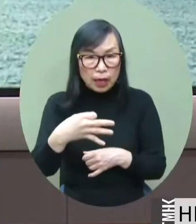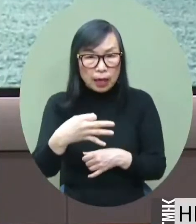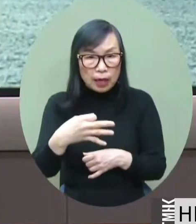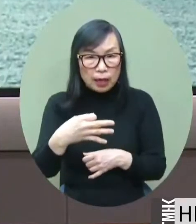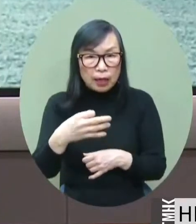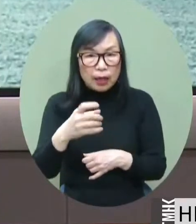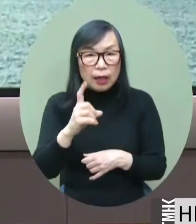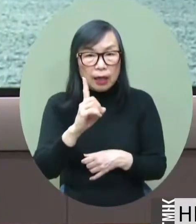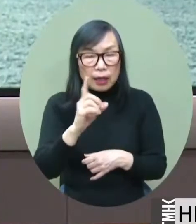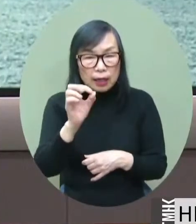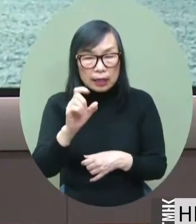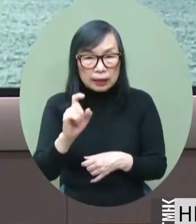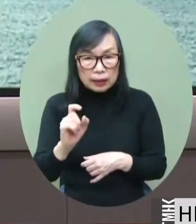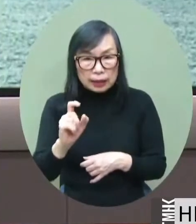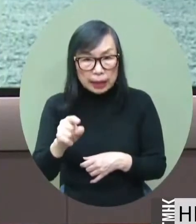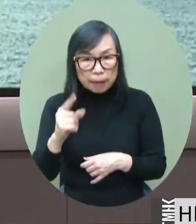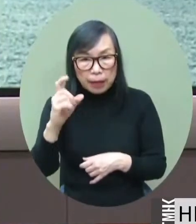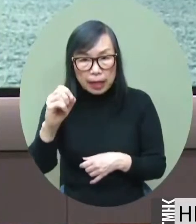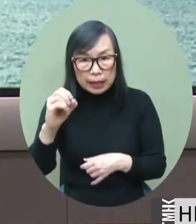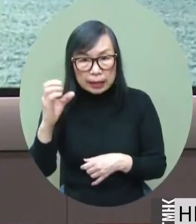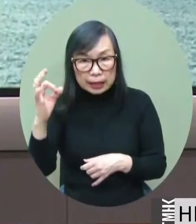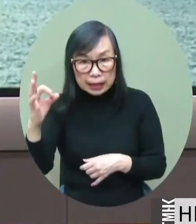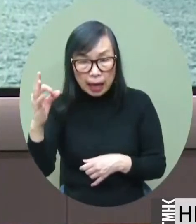0.14%, 3 jabs,